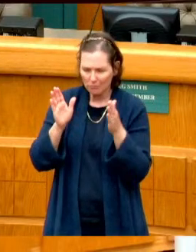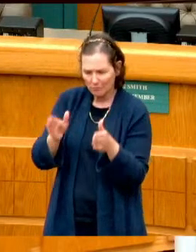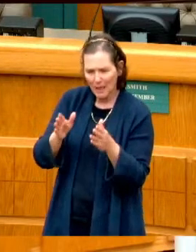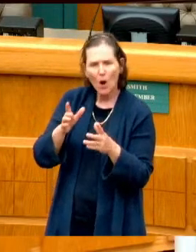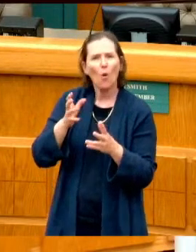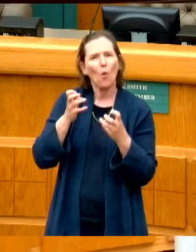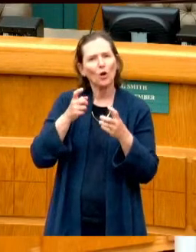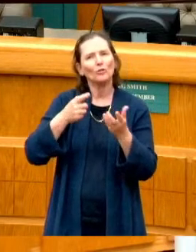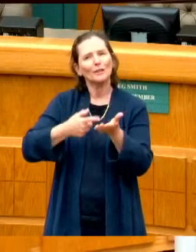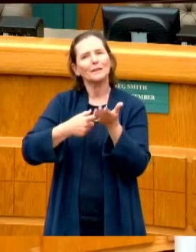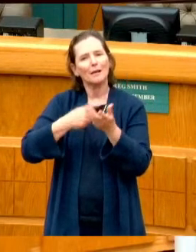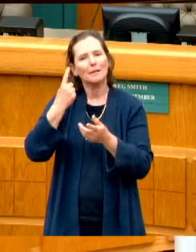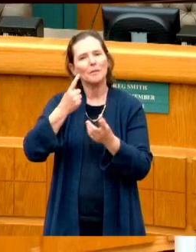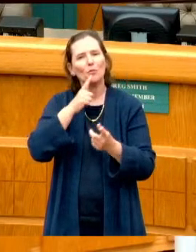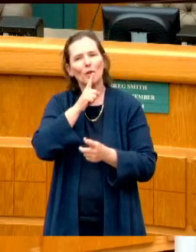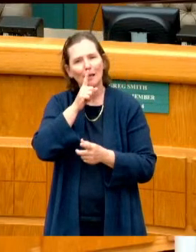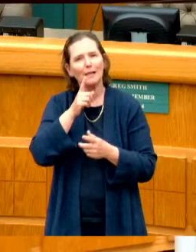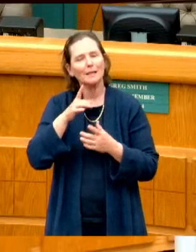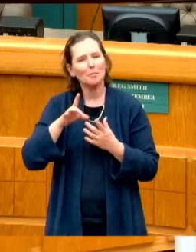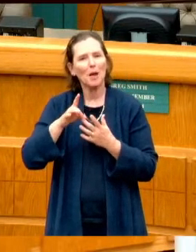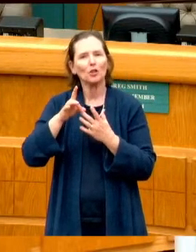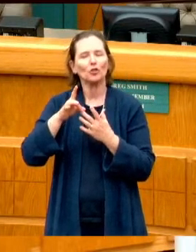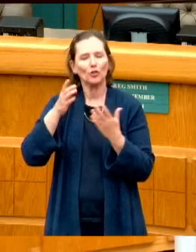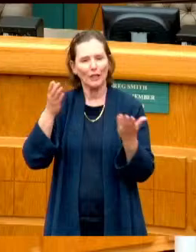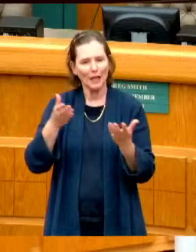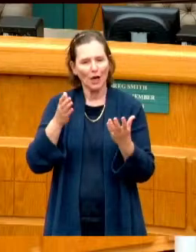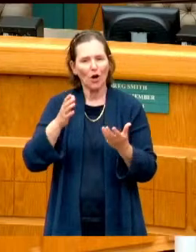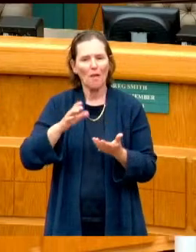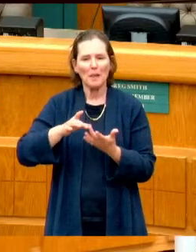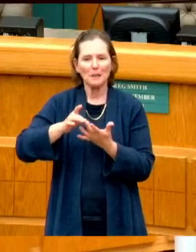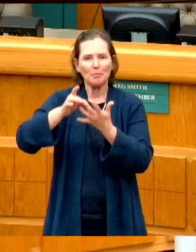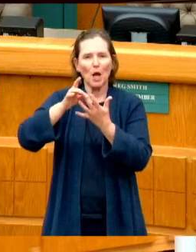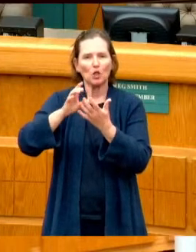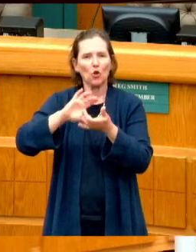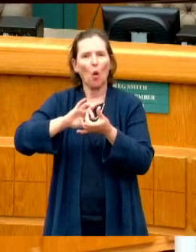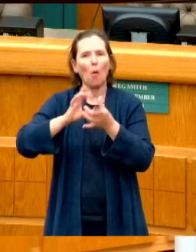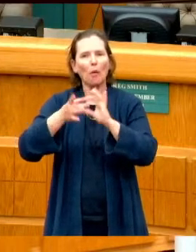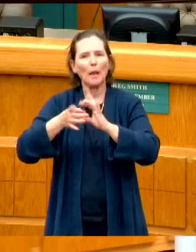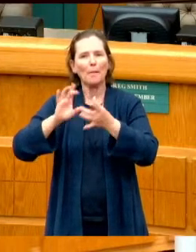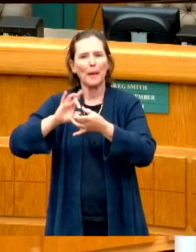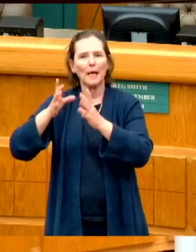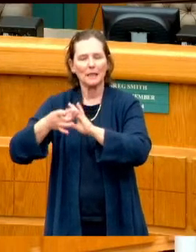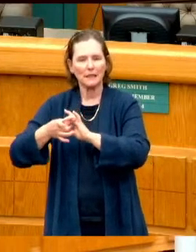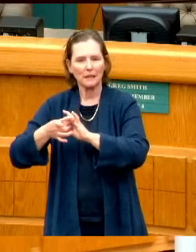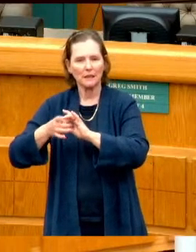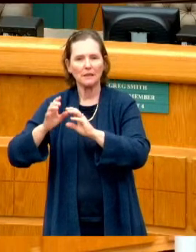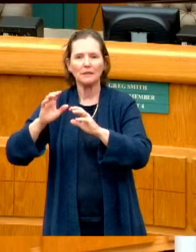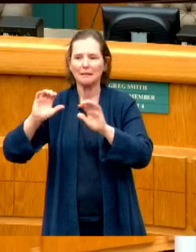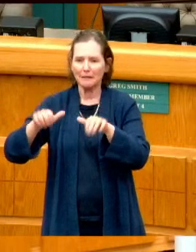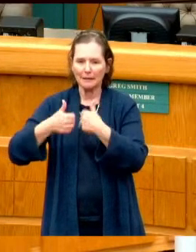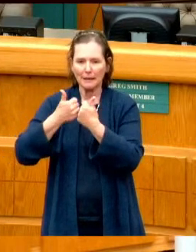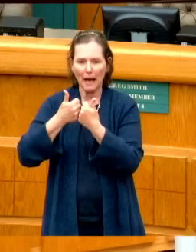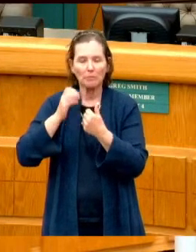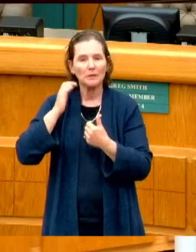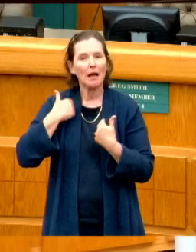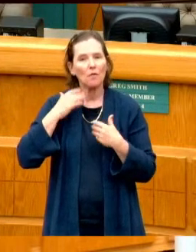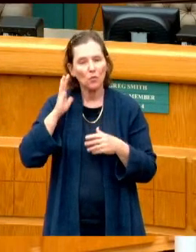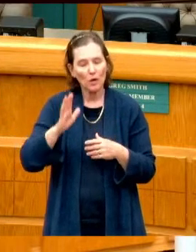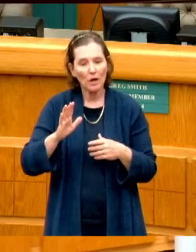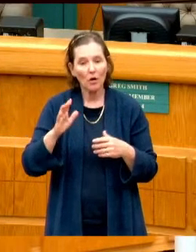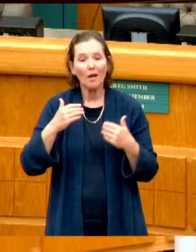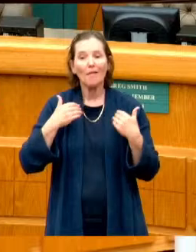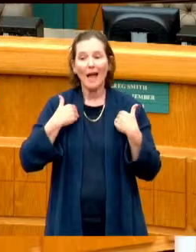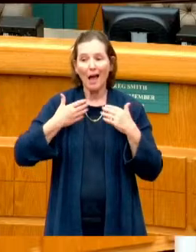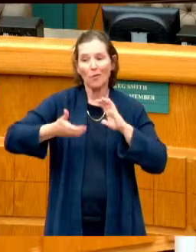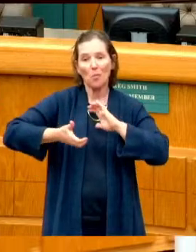Special Olympics is partnering with Tarrytown Pharmacy to administer J&J one and done COVID-19 vaccines for